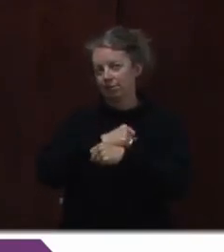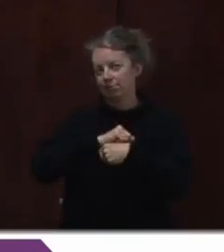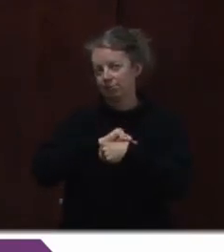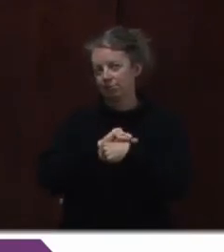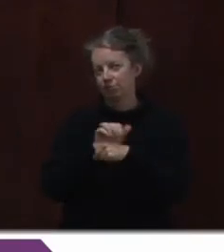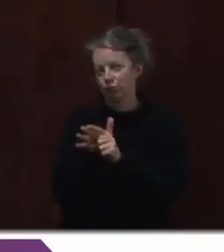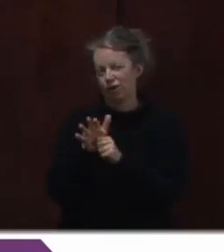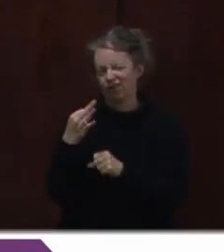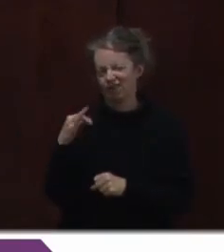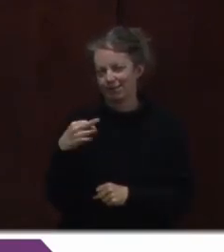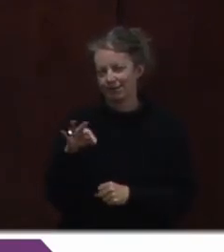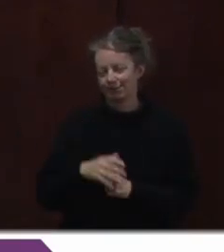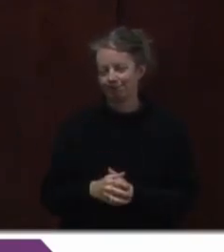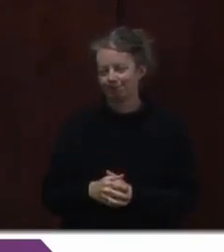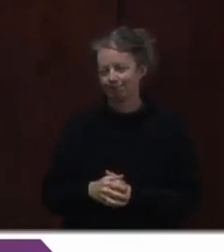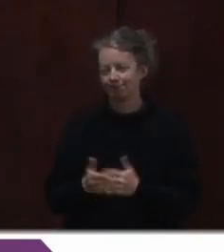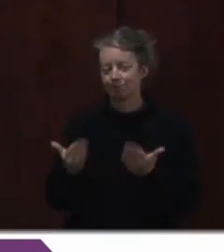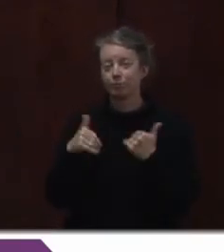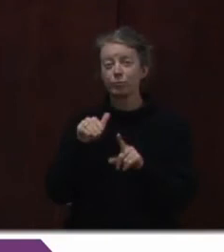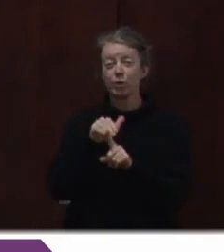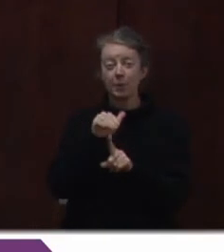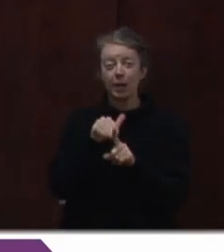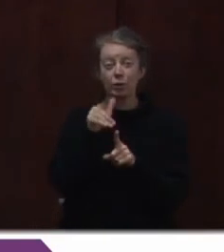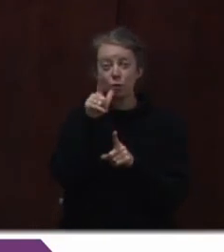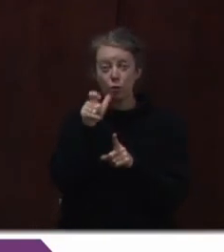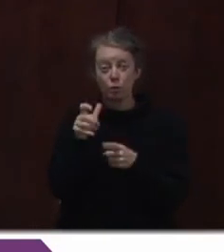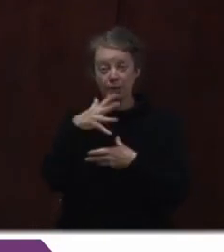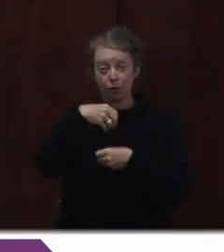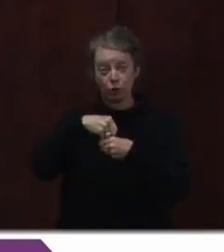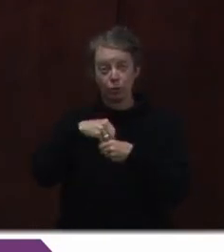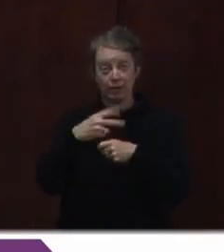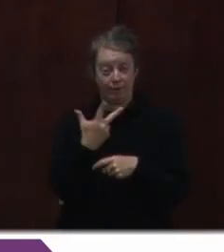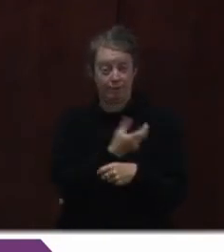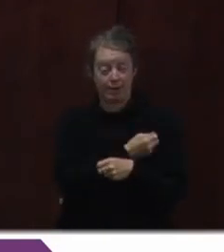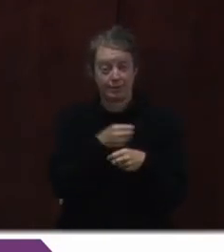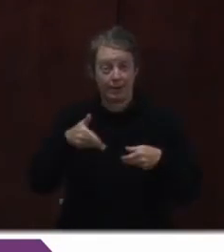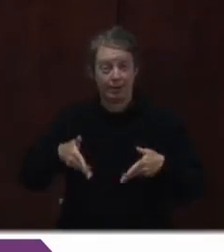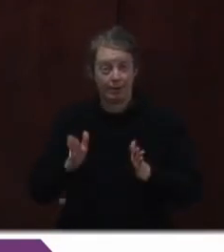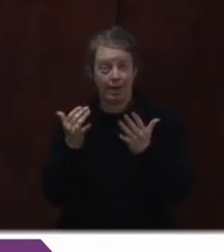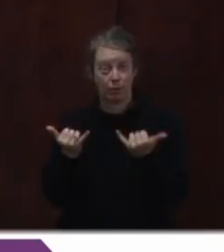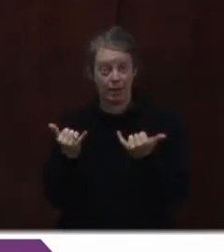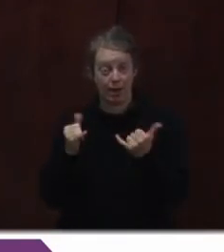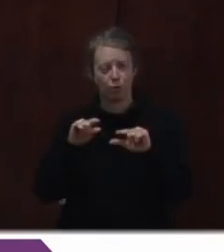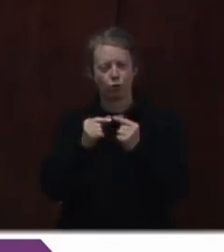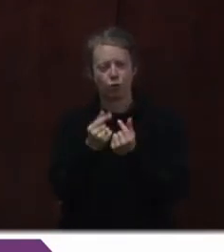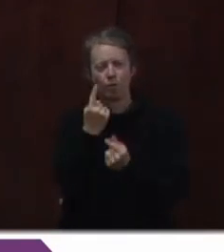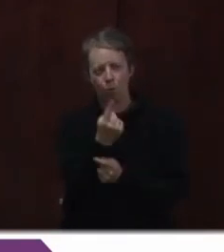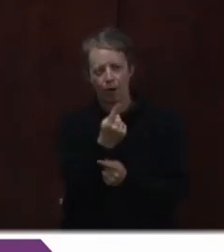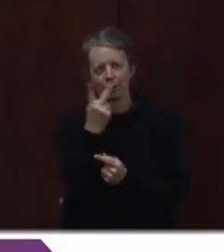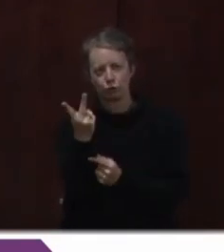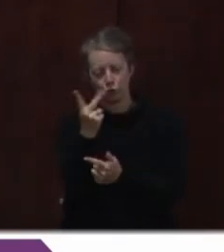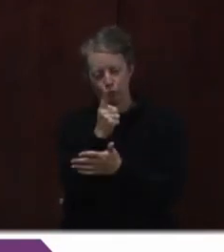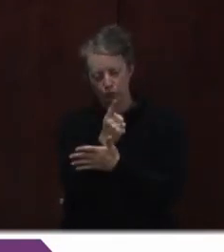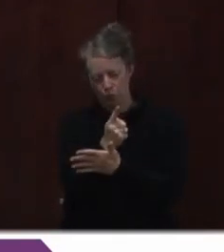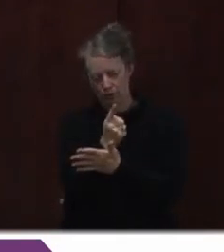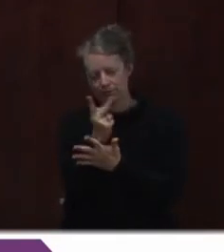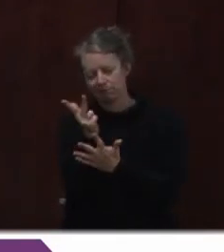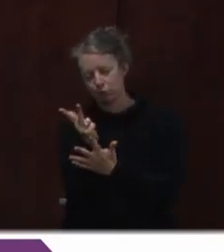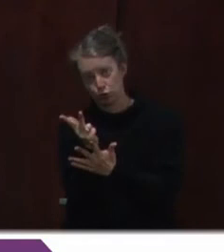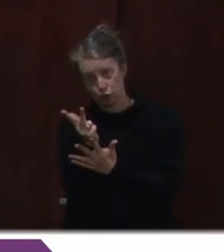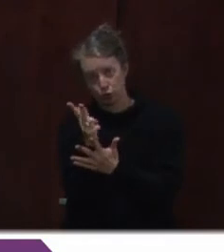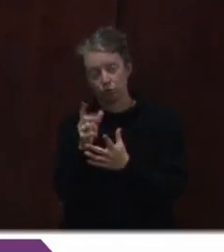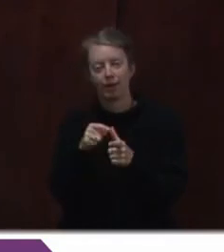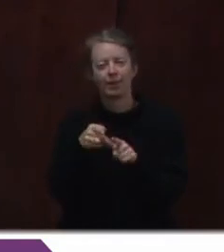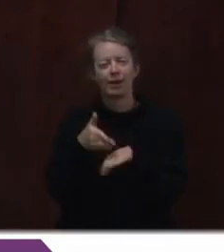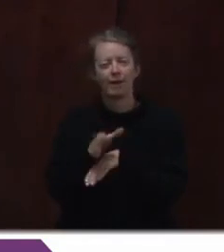So as a reminder, North Carolina is currently vaccinating groups 1 and 2, and as of February 24th, school and